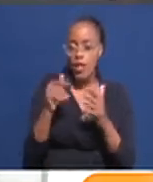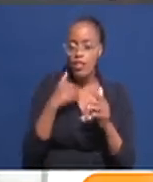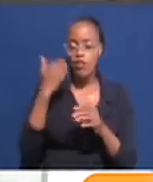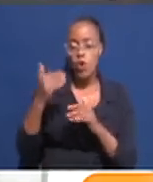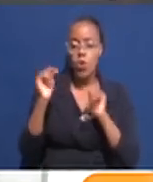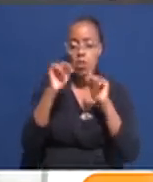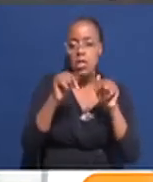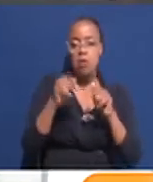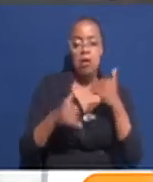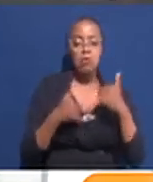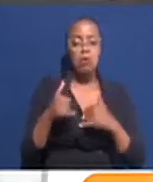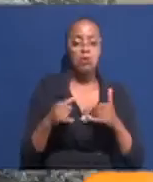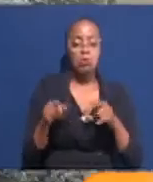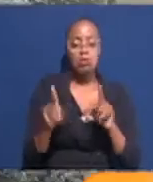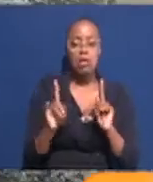frequents.